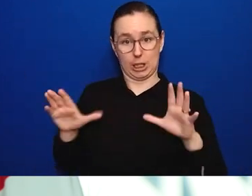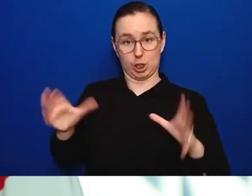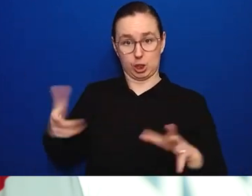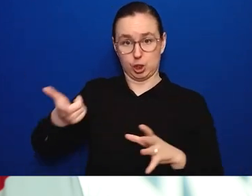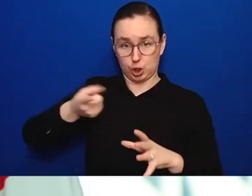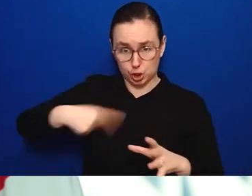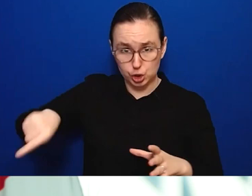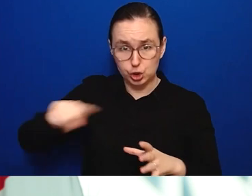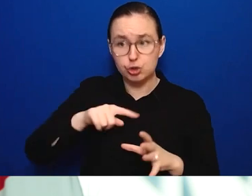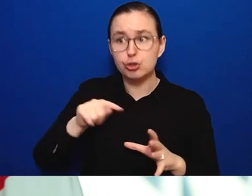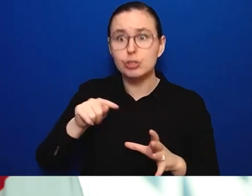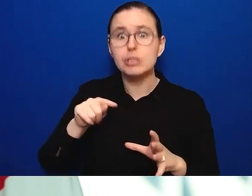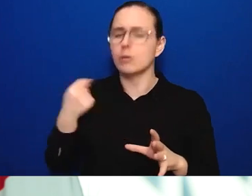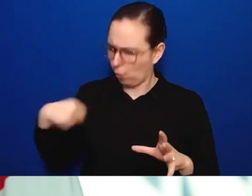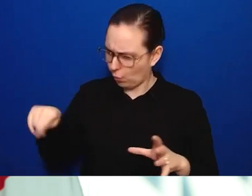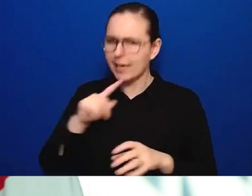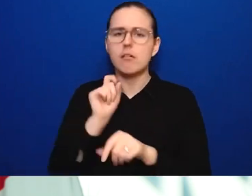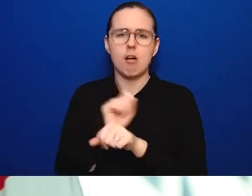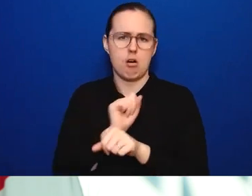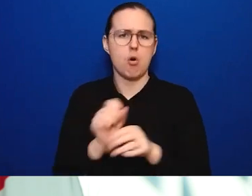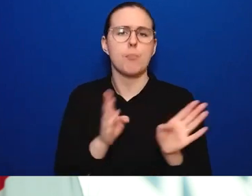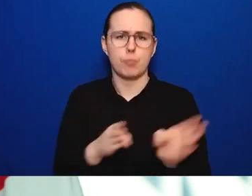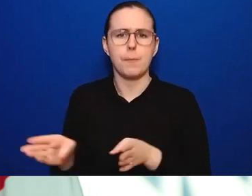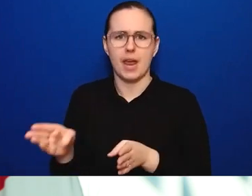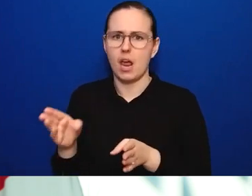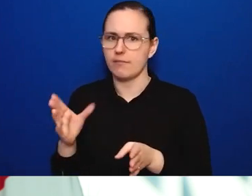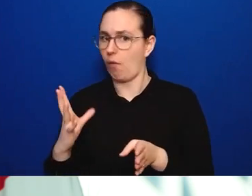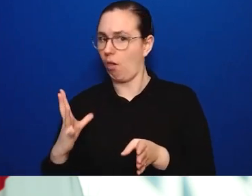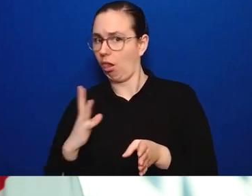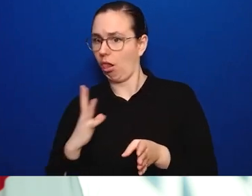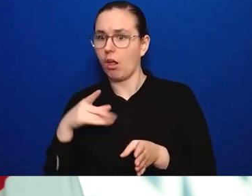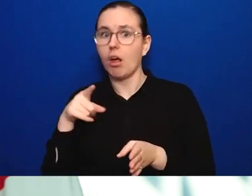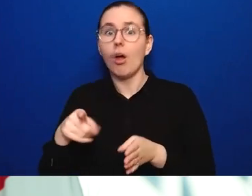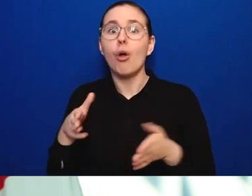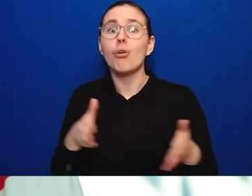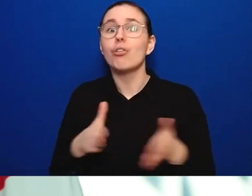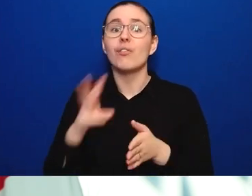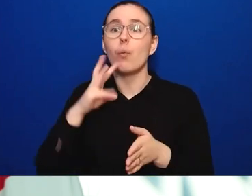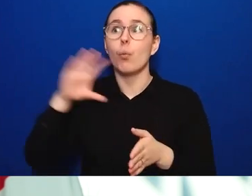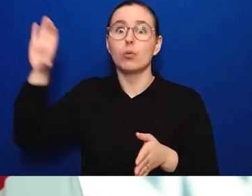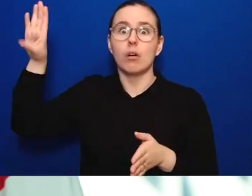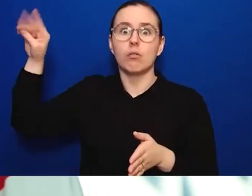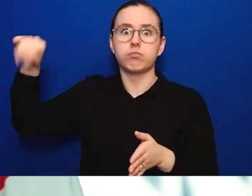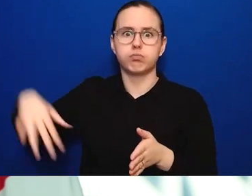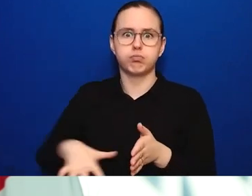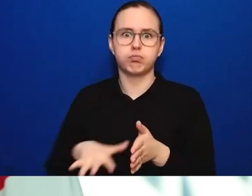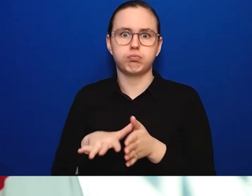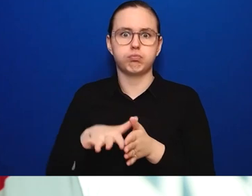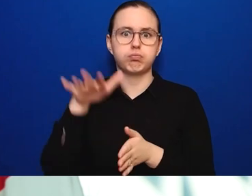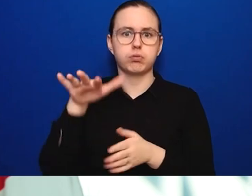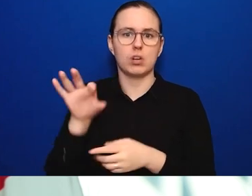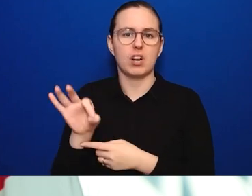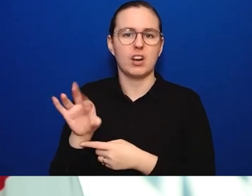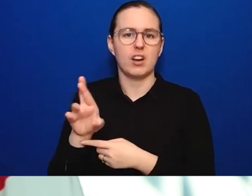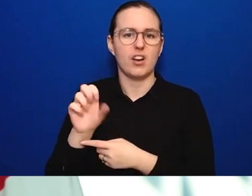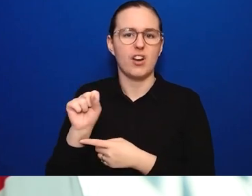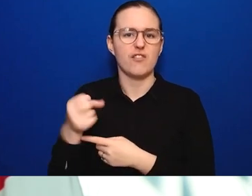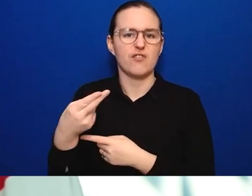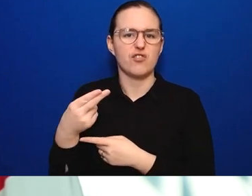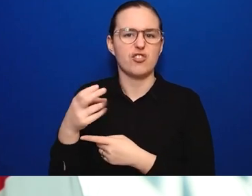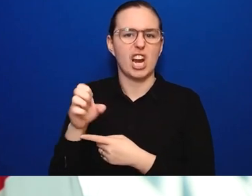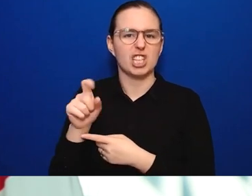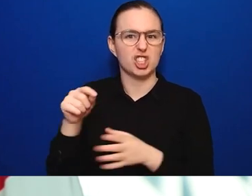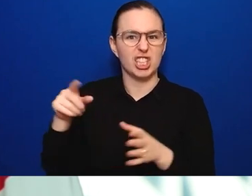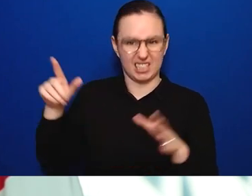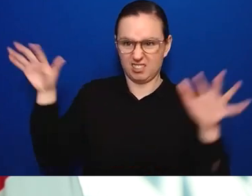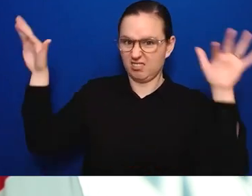preparing for the freshet. Right now we are waiting on the latest update from the Weather Center in terms of the conditions around the